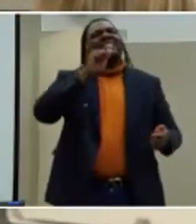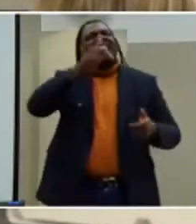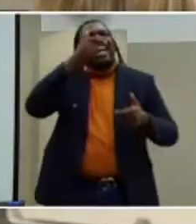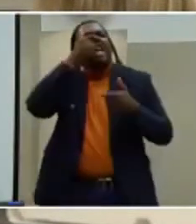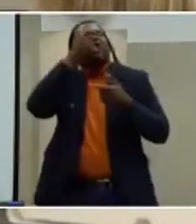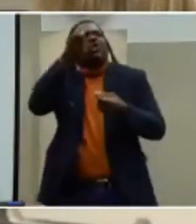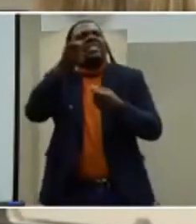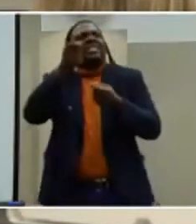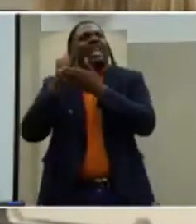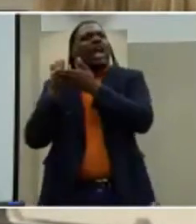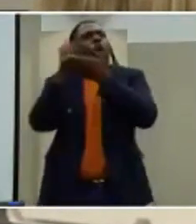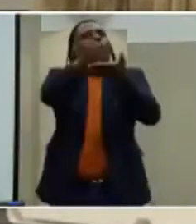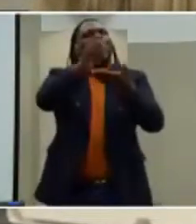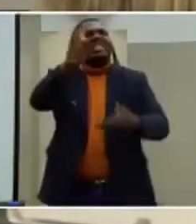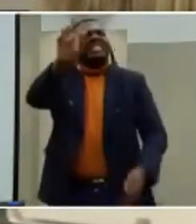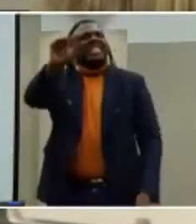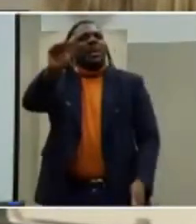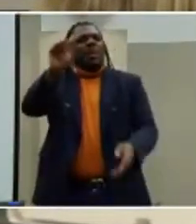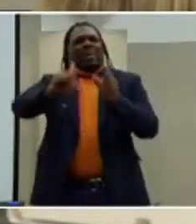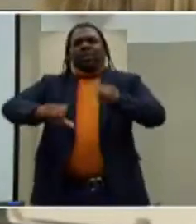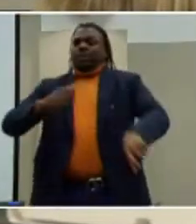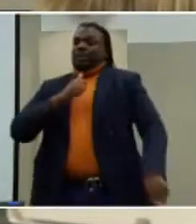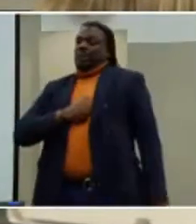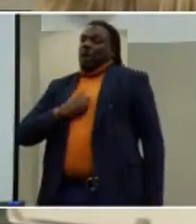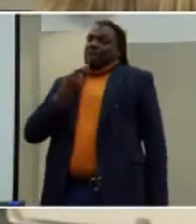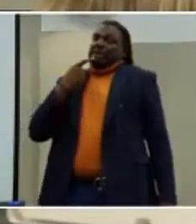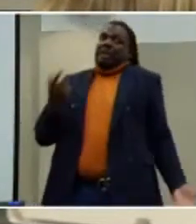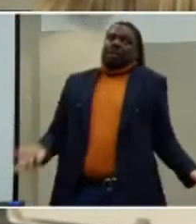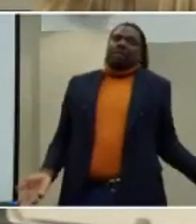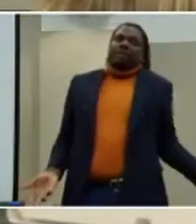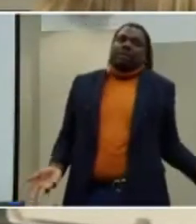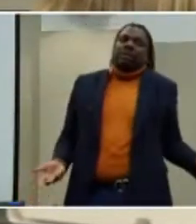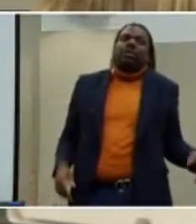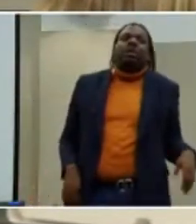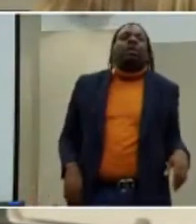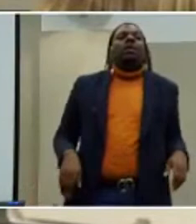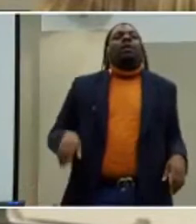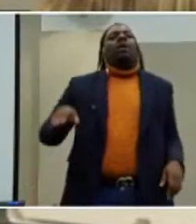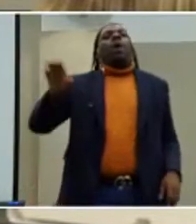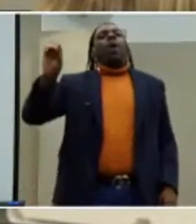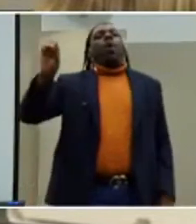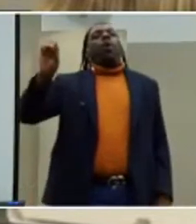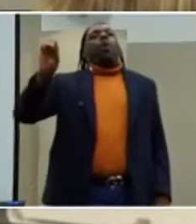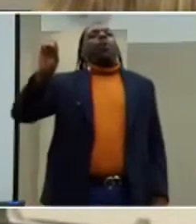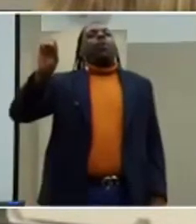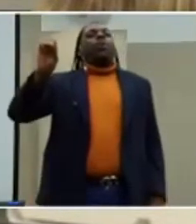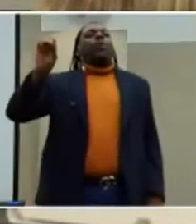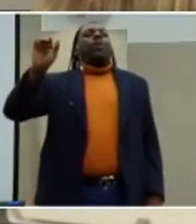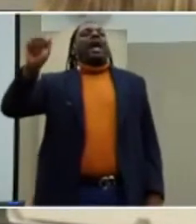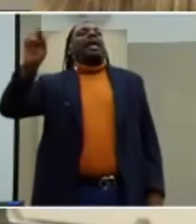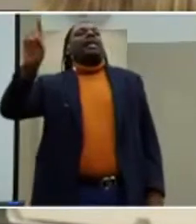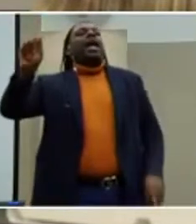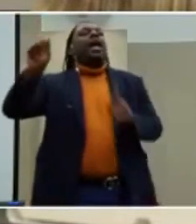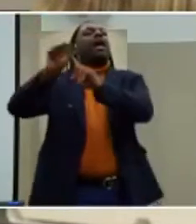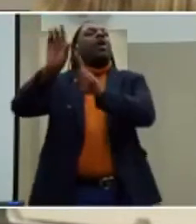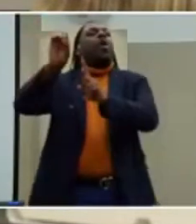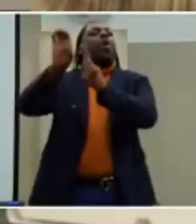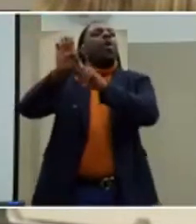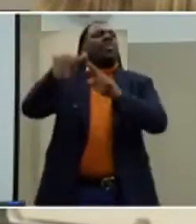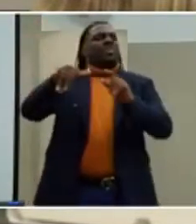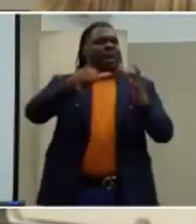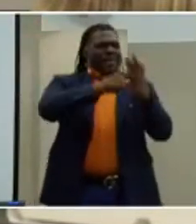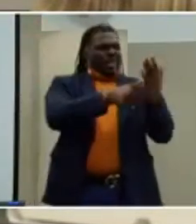in helping disabled people, I'm sorry to say. The ODA code, if you look at